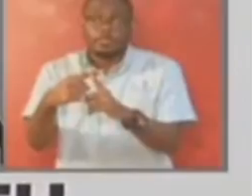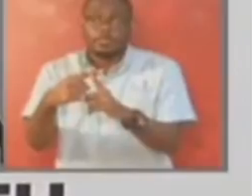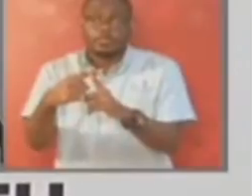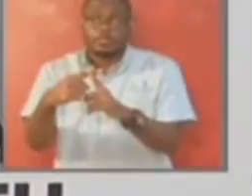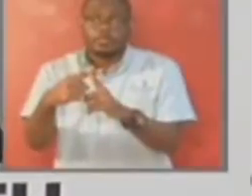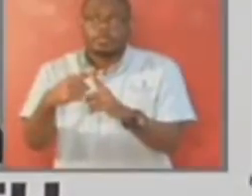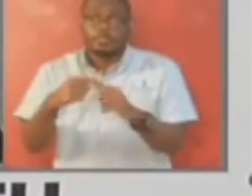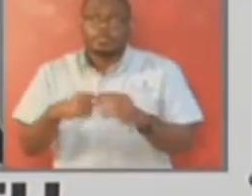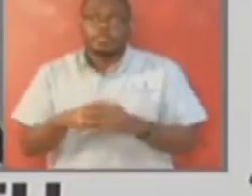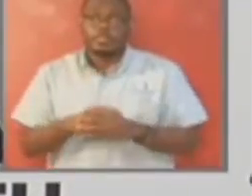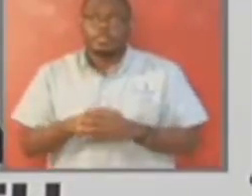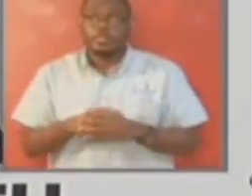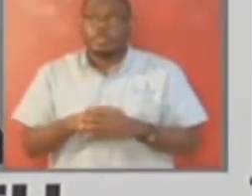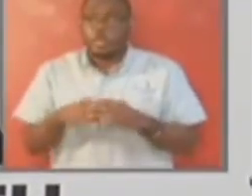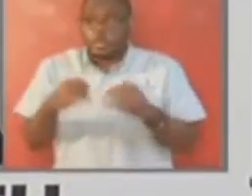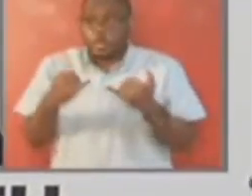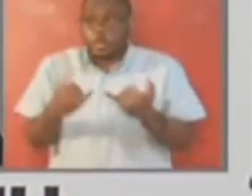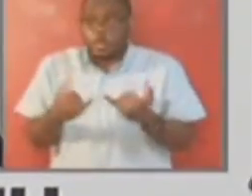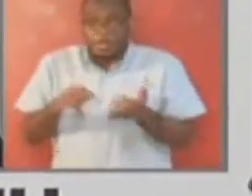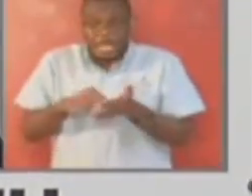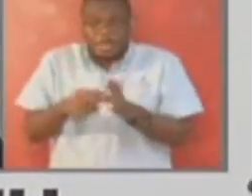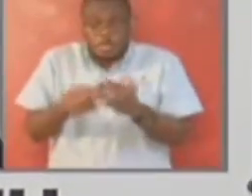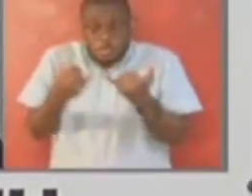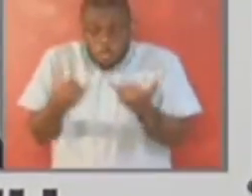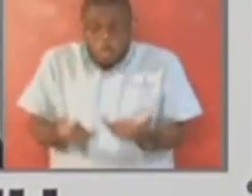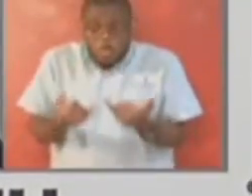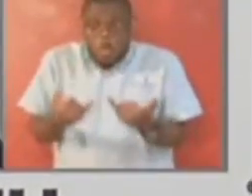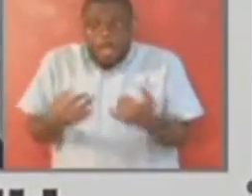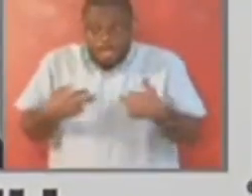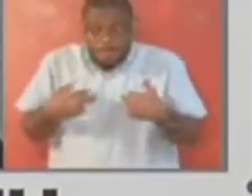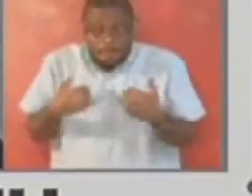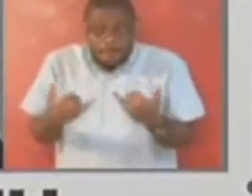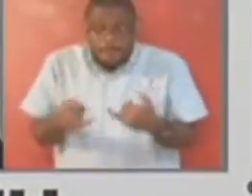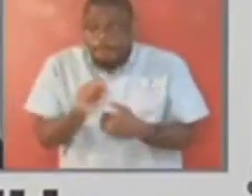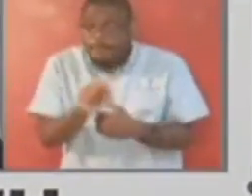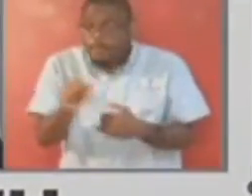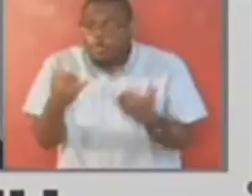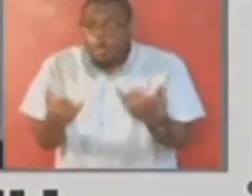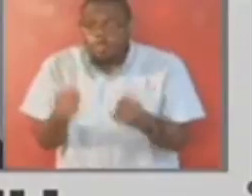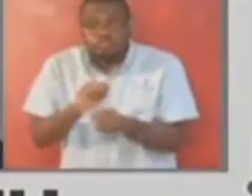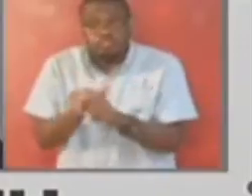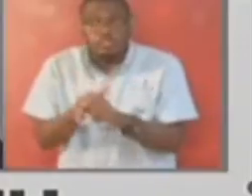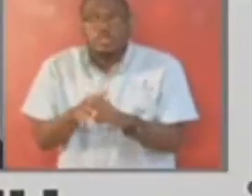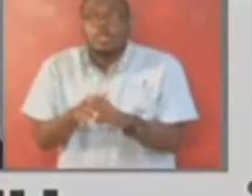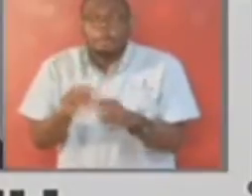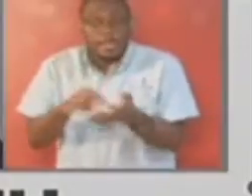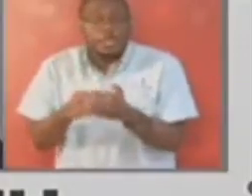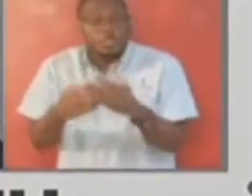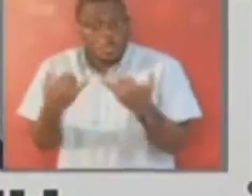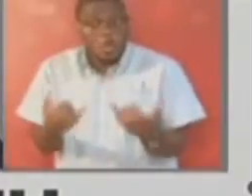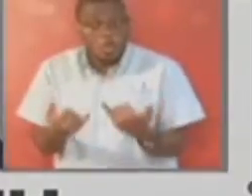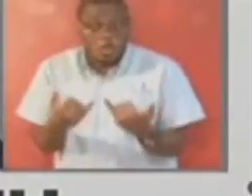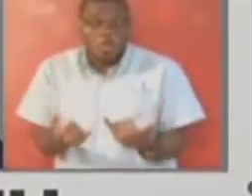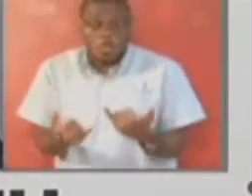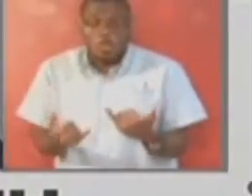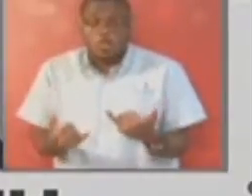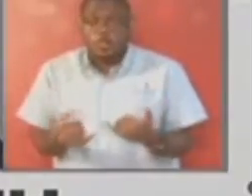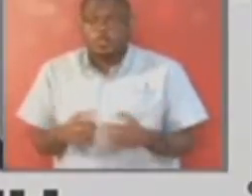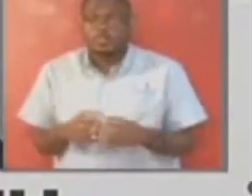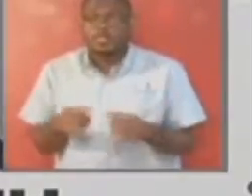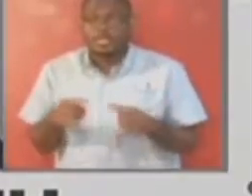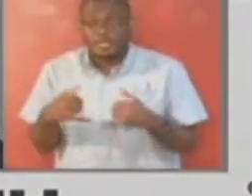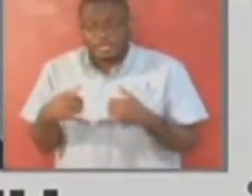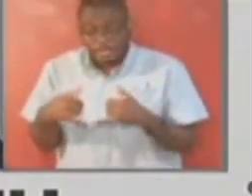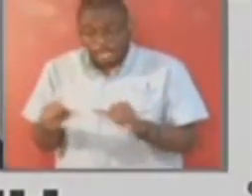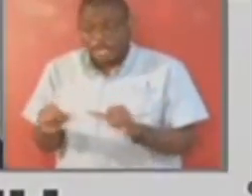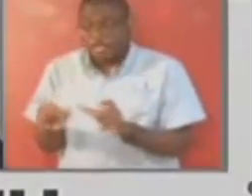the discharge criteria or the criteria for the end of their quarantine period or isolation period. So those would include all the